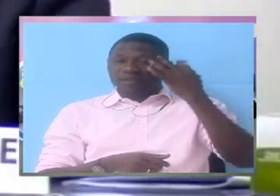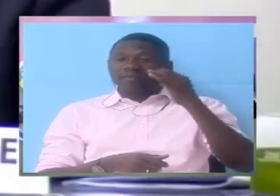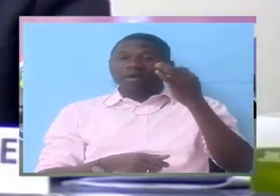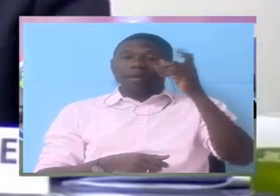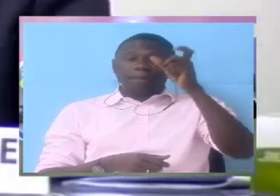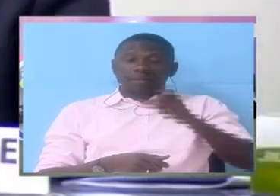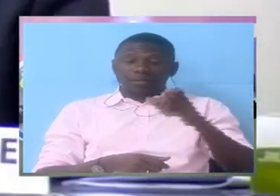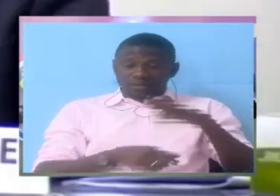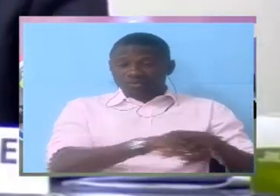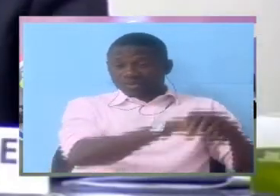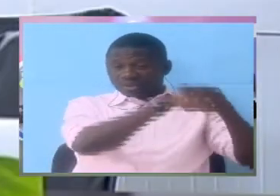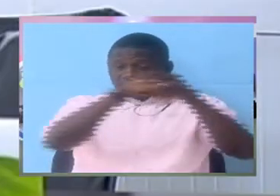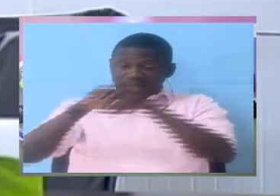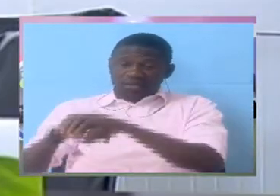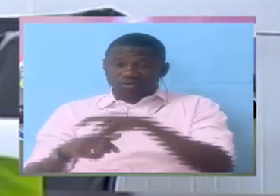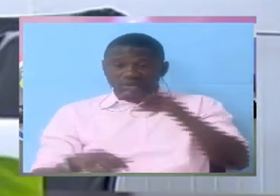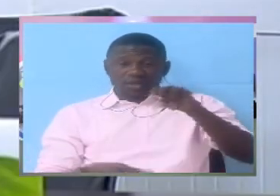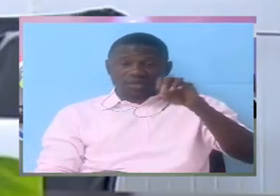him,